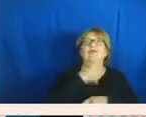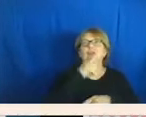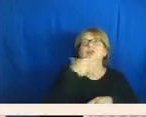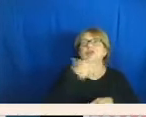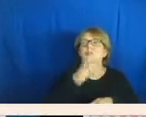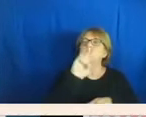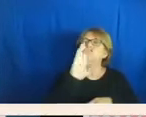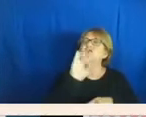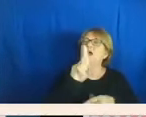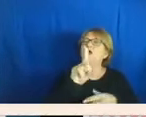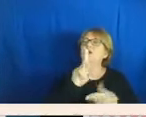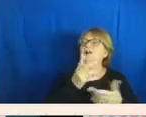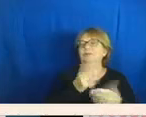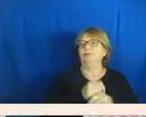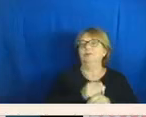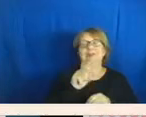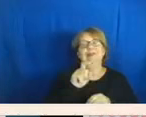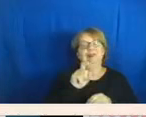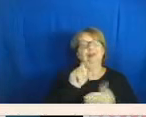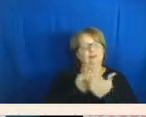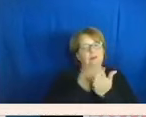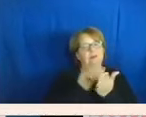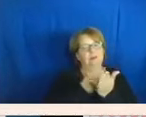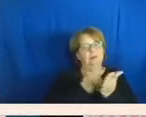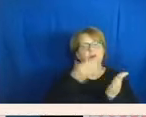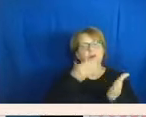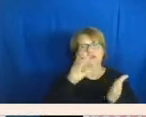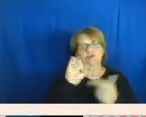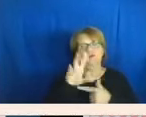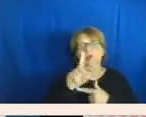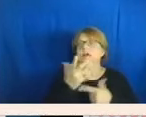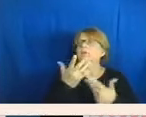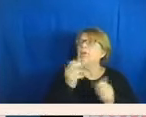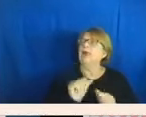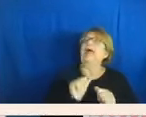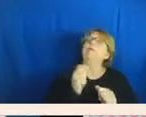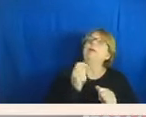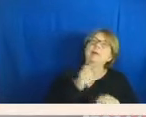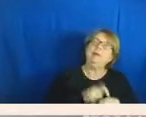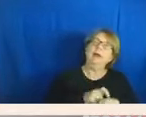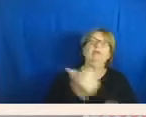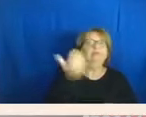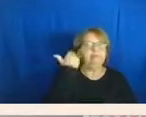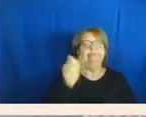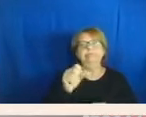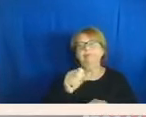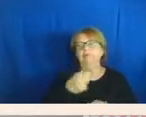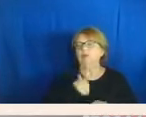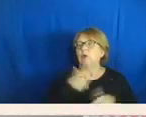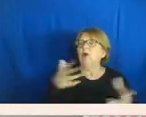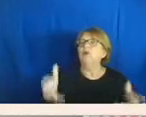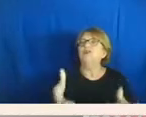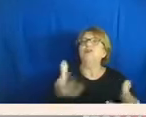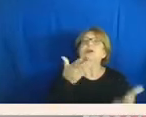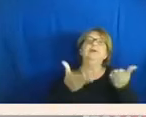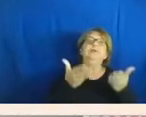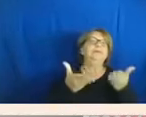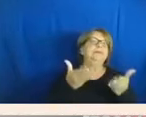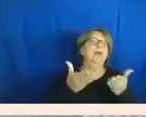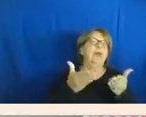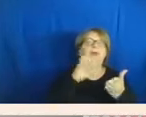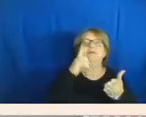you need to keep really good records when you're reviewing. And it can be a bit time consuming. And that's where I would encourage you to maybe seek out a financial counselor or